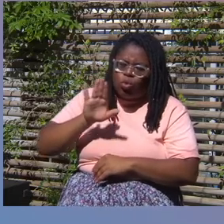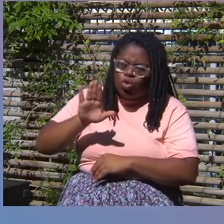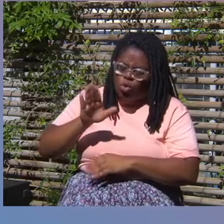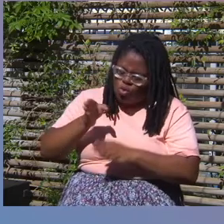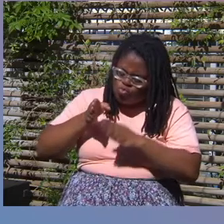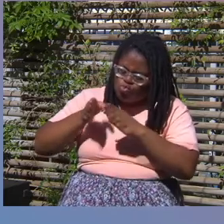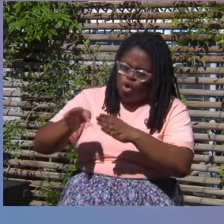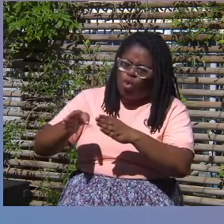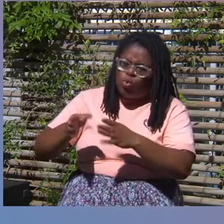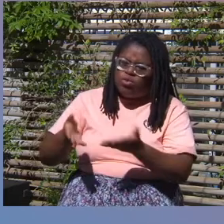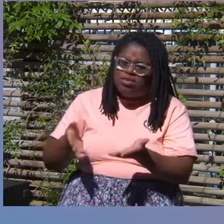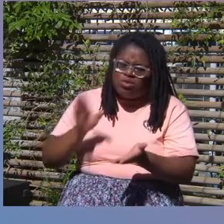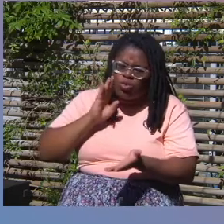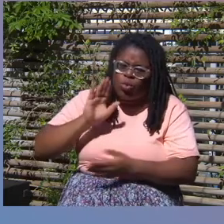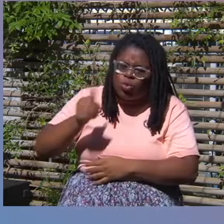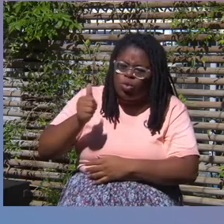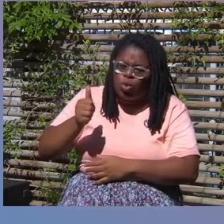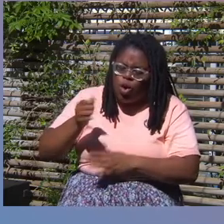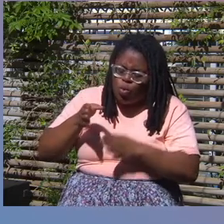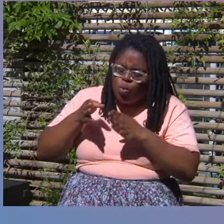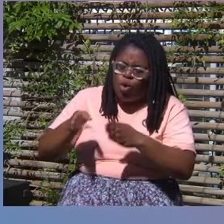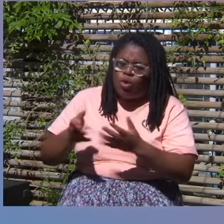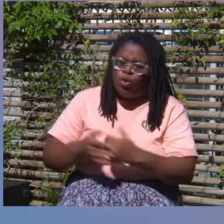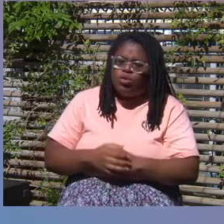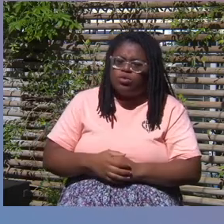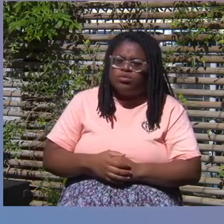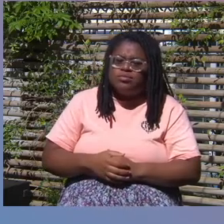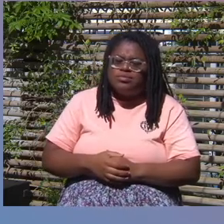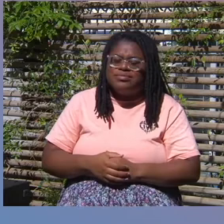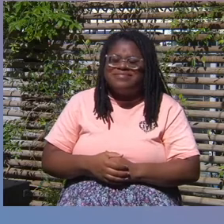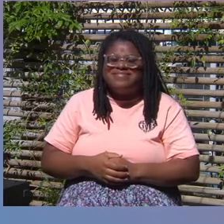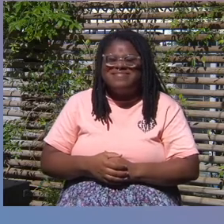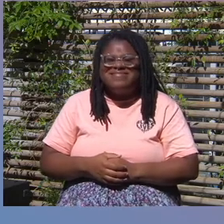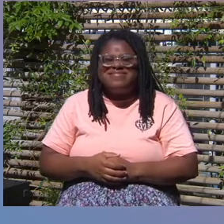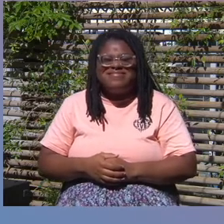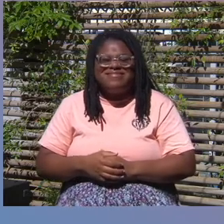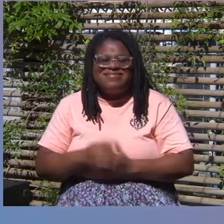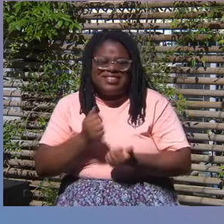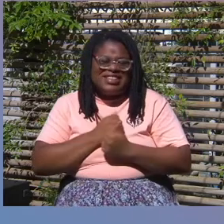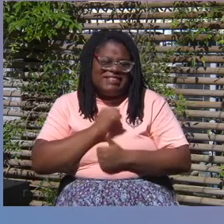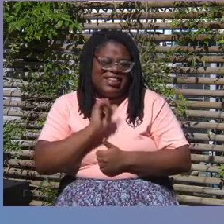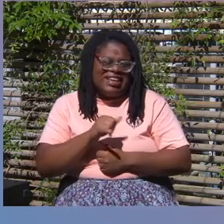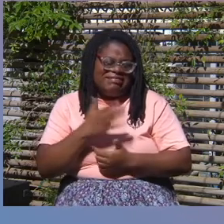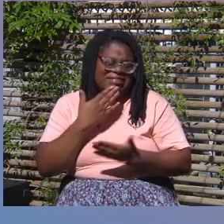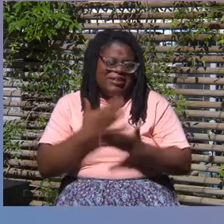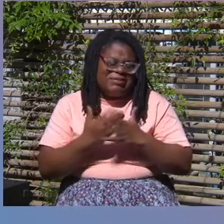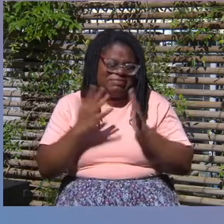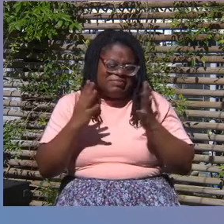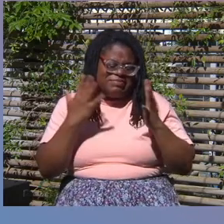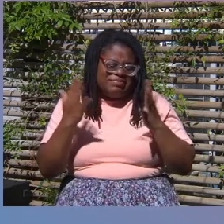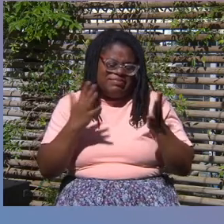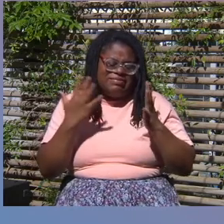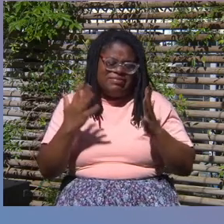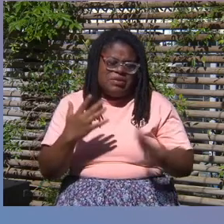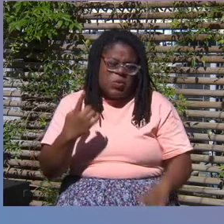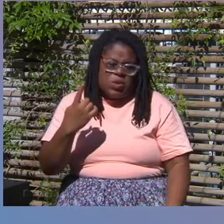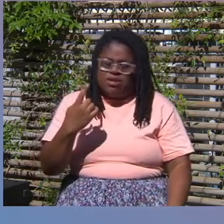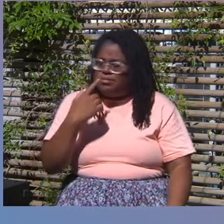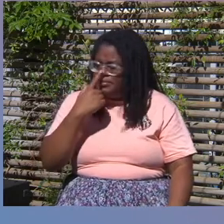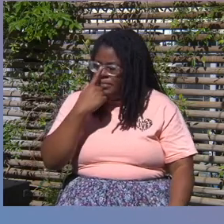being. Know your own world of being. Love that. Yes, great question. Thank you. Thank you for that great question.